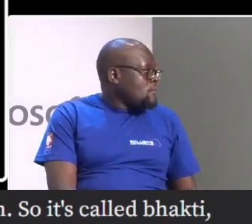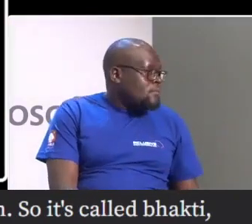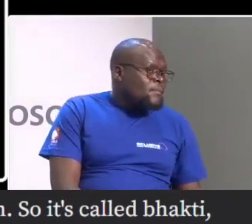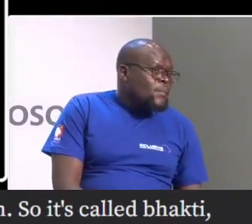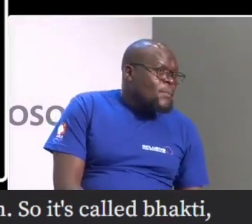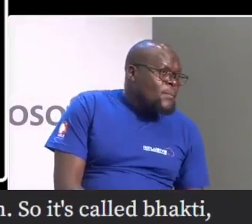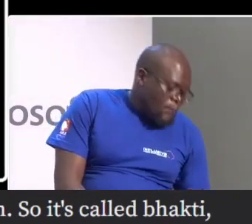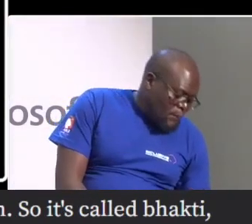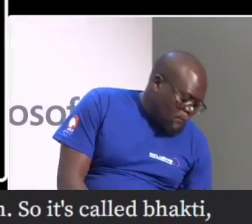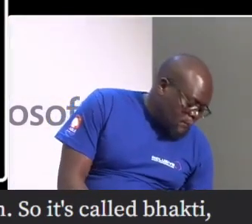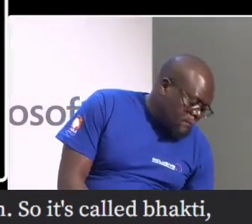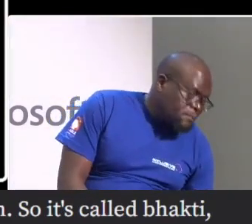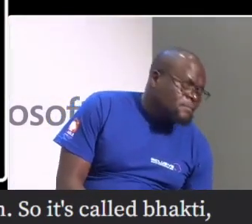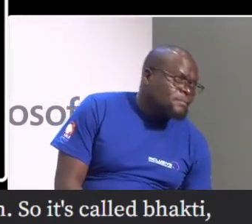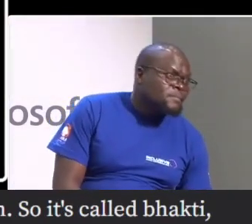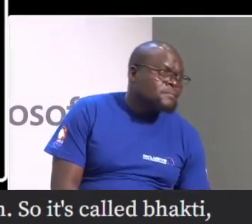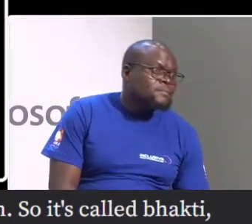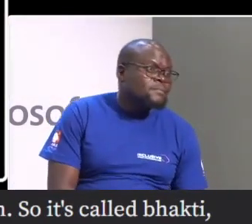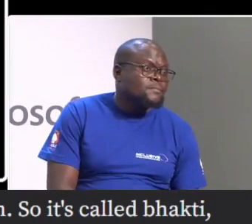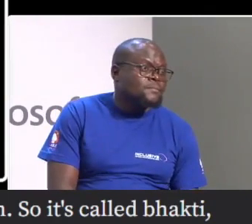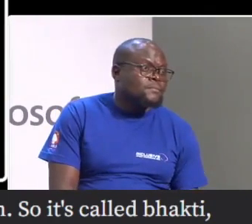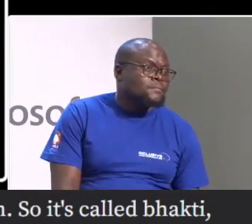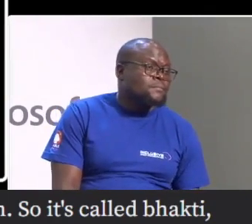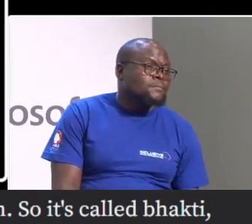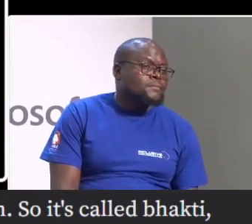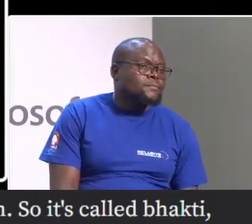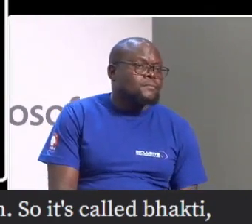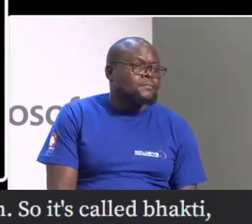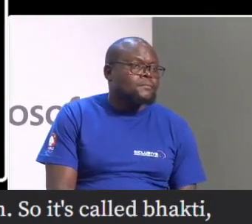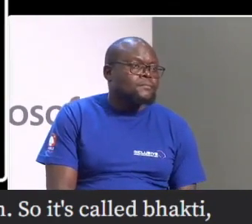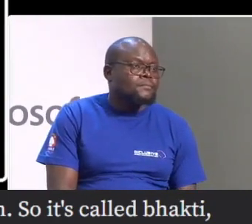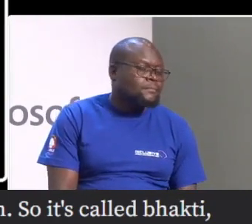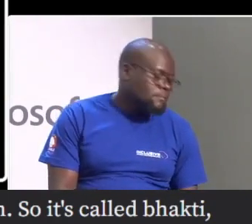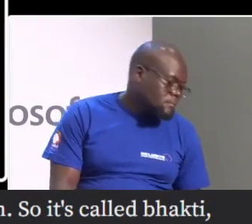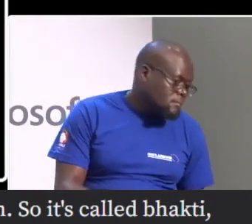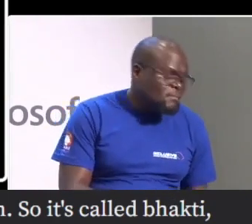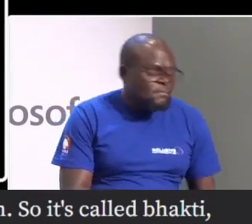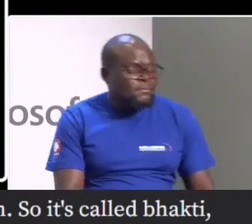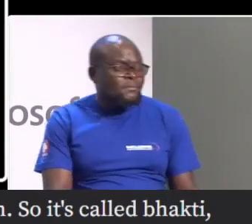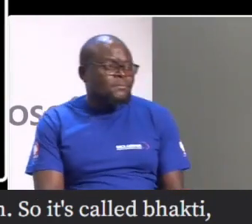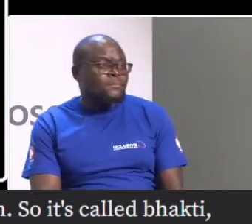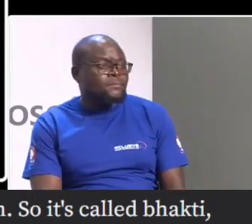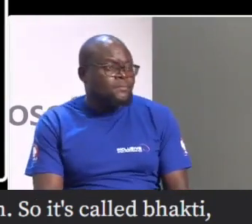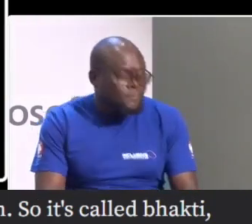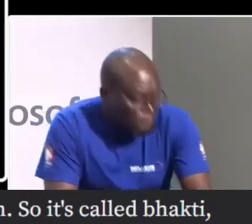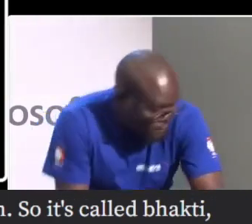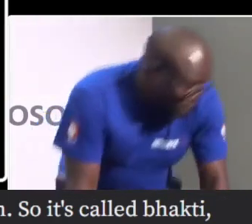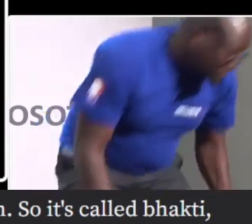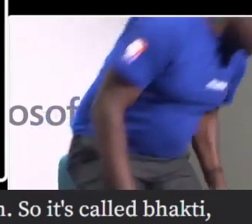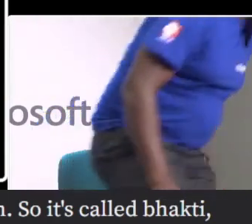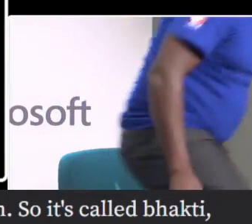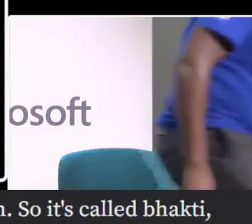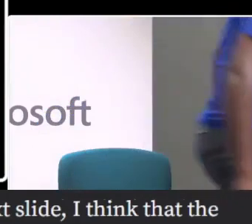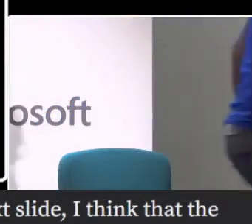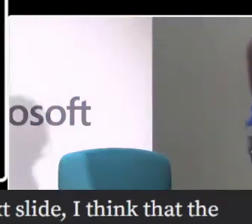There we are. So we define empathy as the ability to recognize, understand, and reflect on the thoughts,